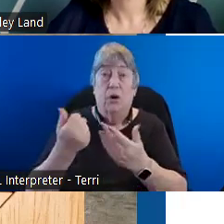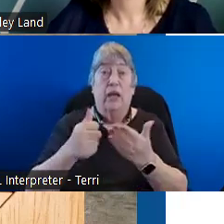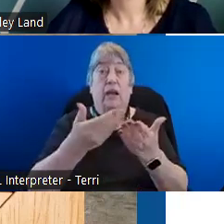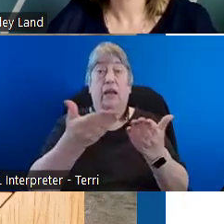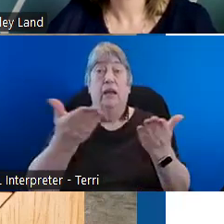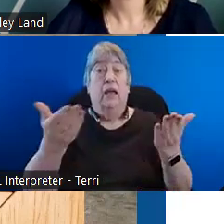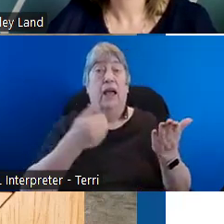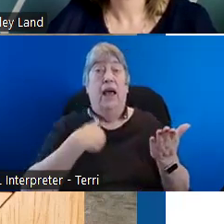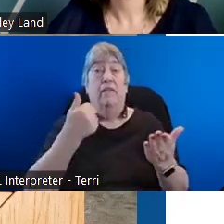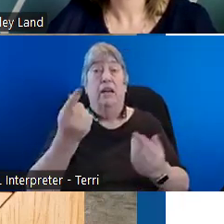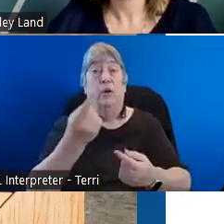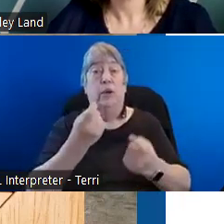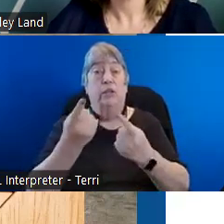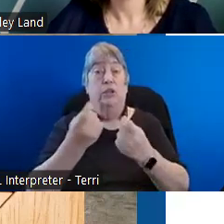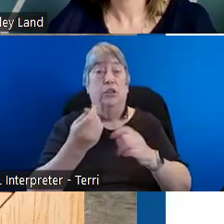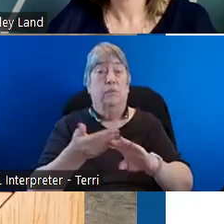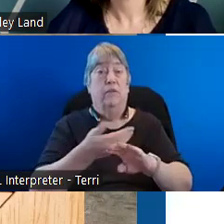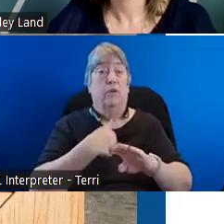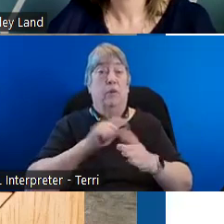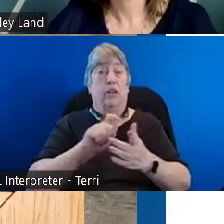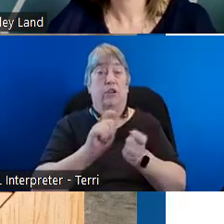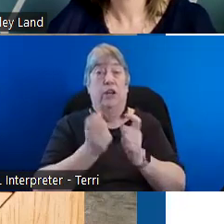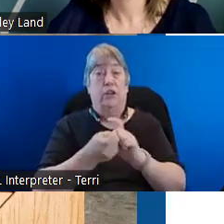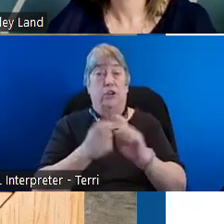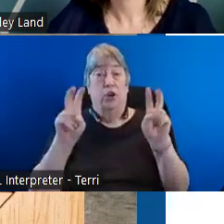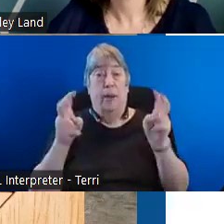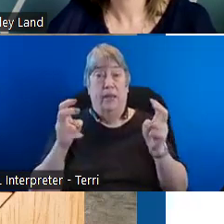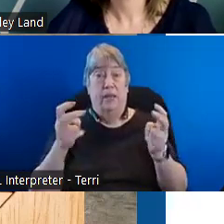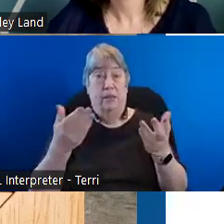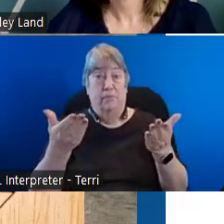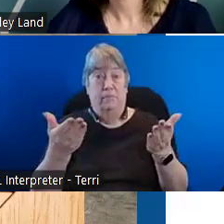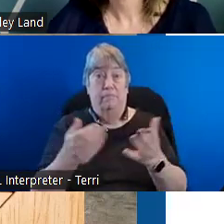would like to raise before we change topics?